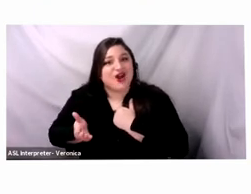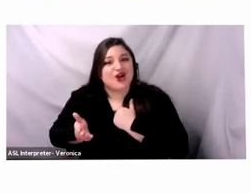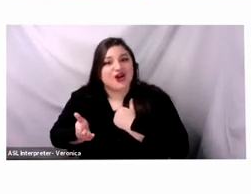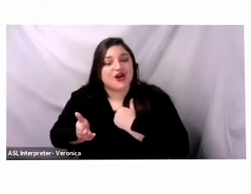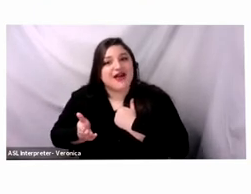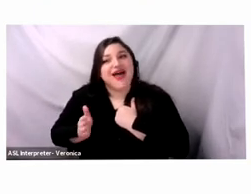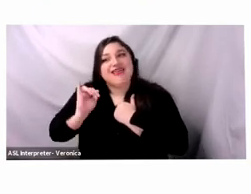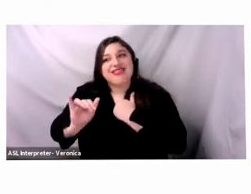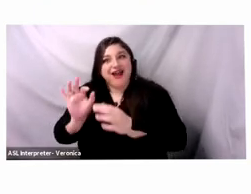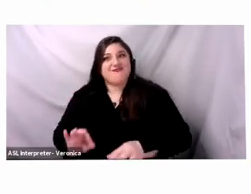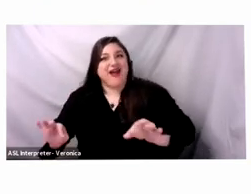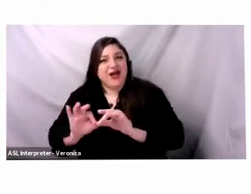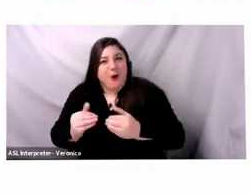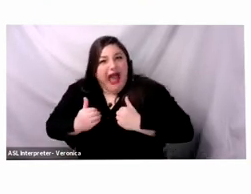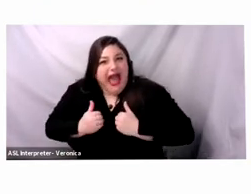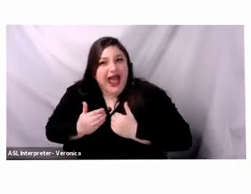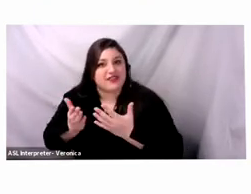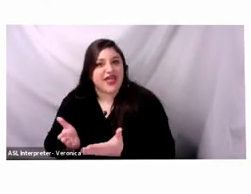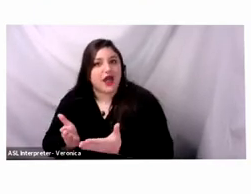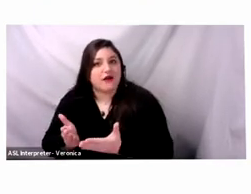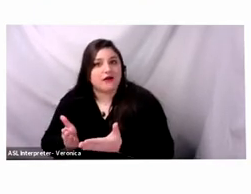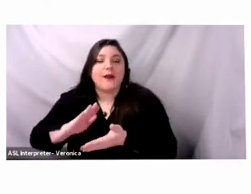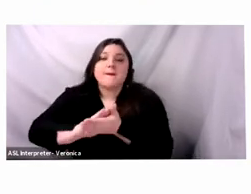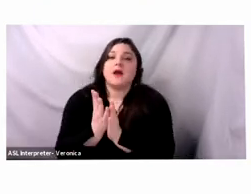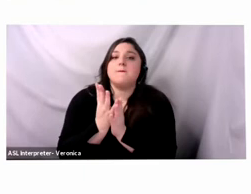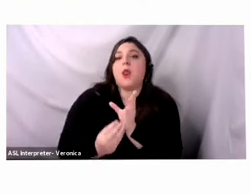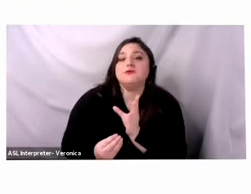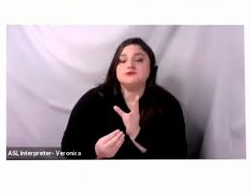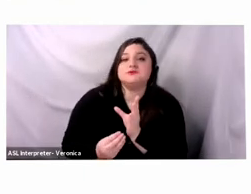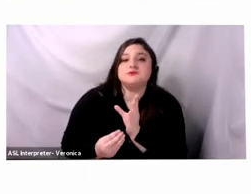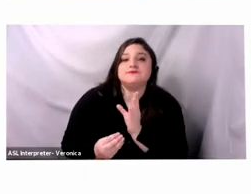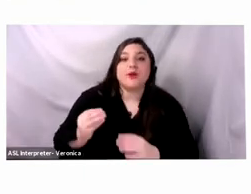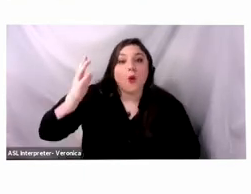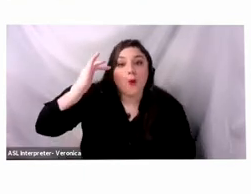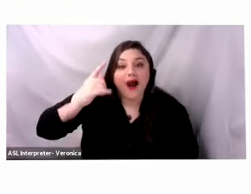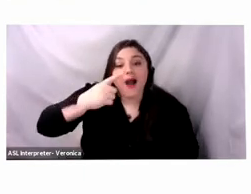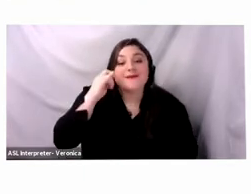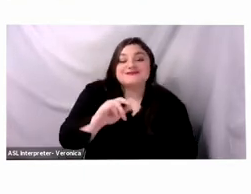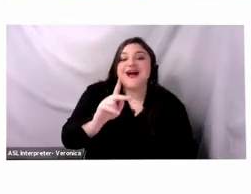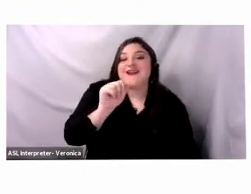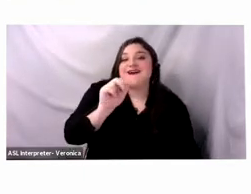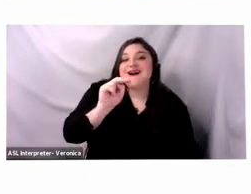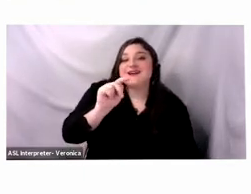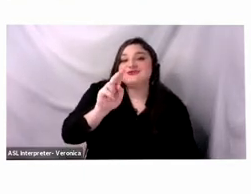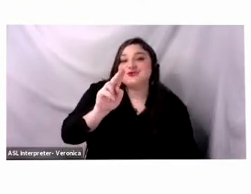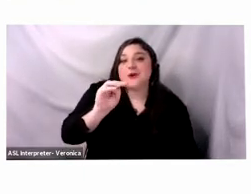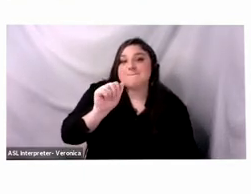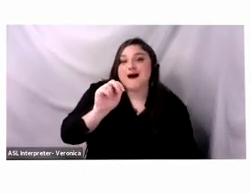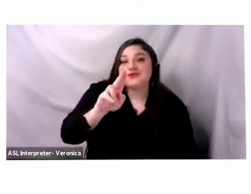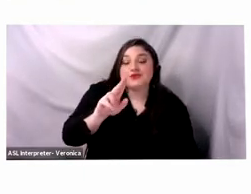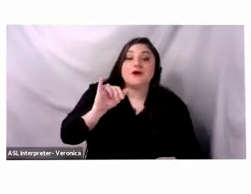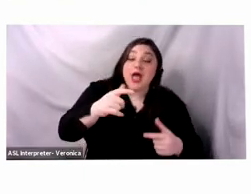we sort of like lost to markets like Cantamanto. And again, it's not a black or white.